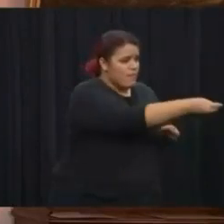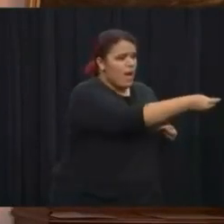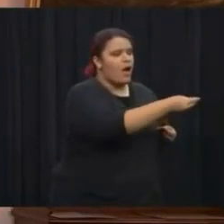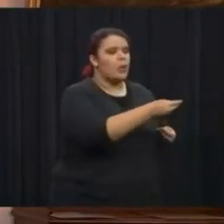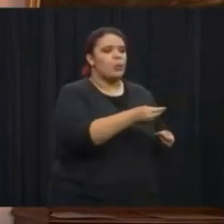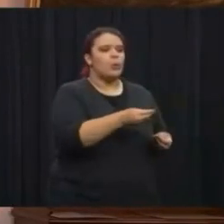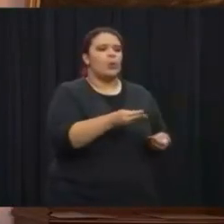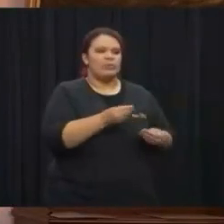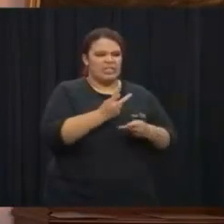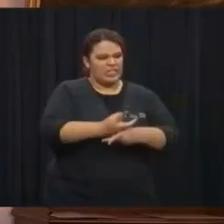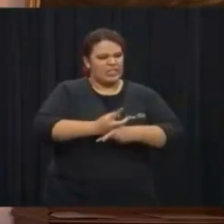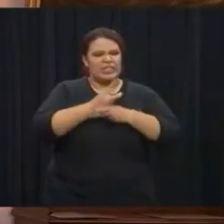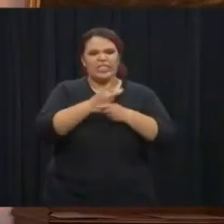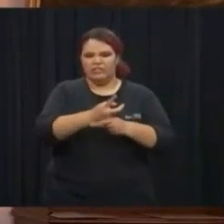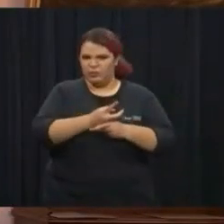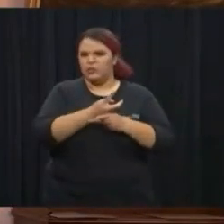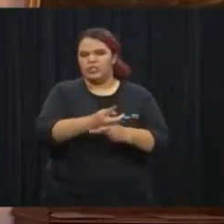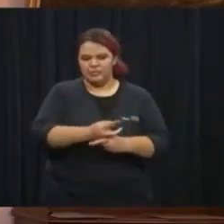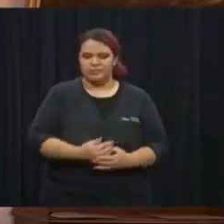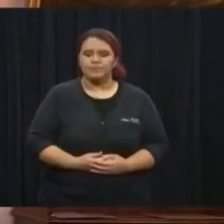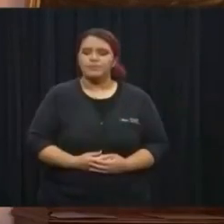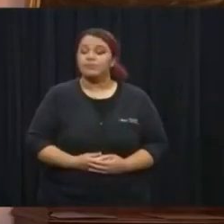more a reason to go talk to them. Thank you. Thanks.